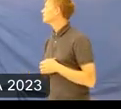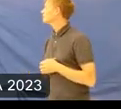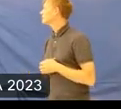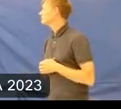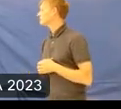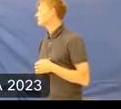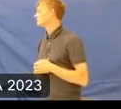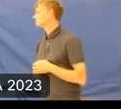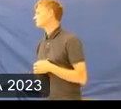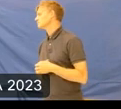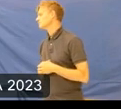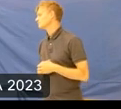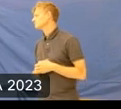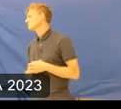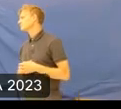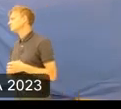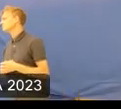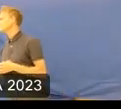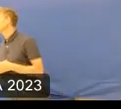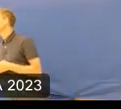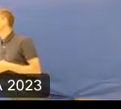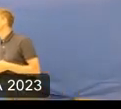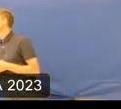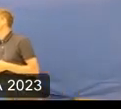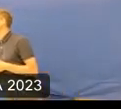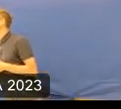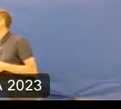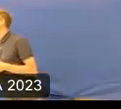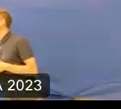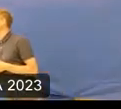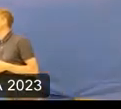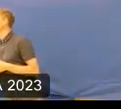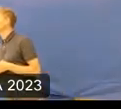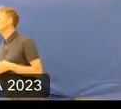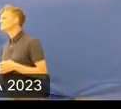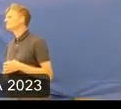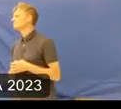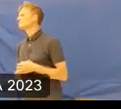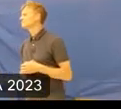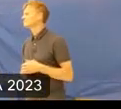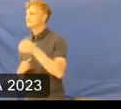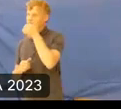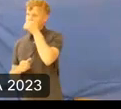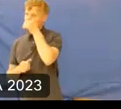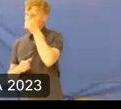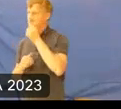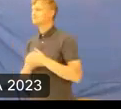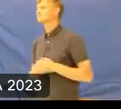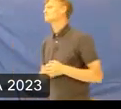some kind of reverberation, like throwing a pebble into a pond and getting the